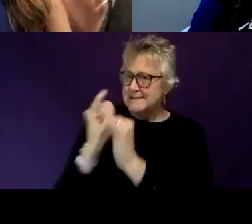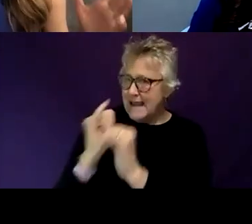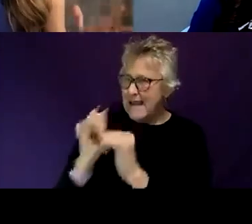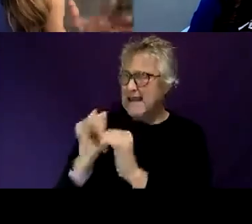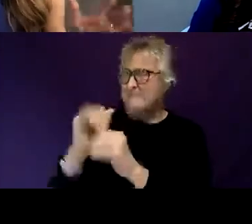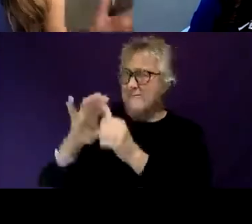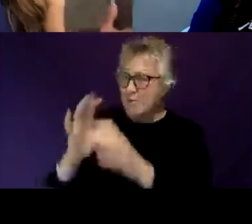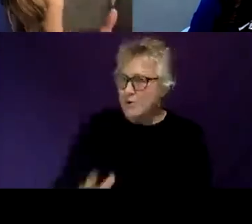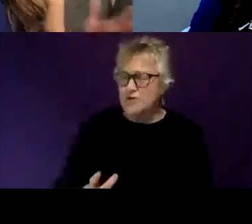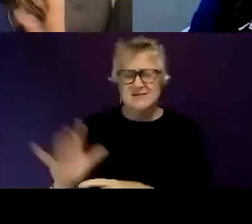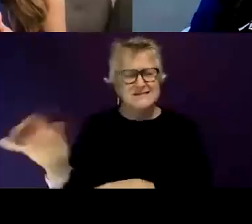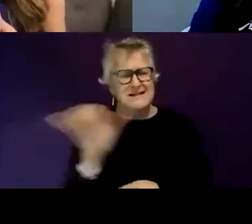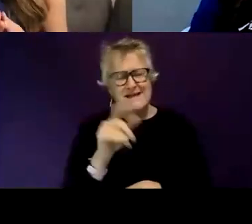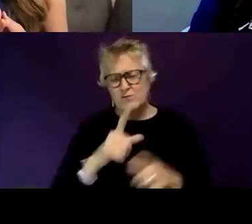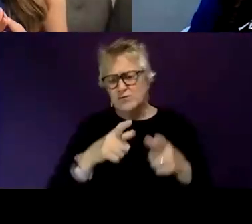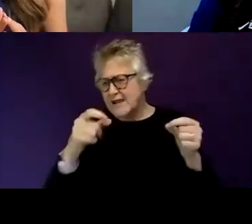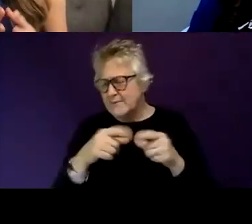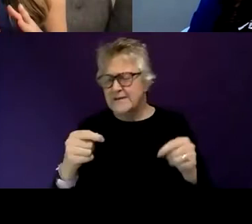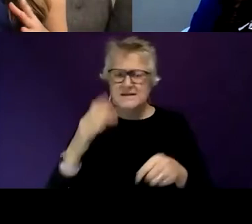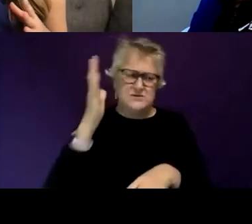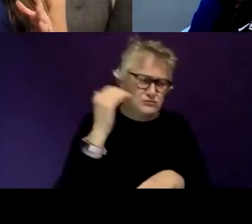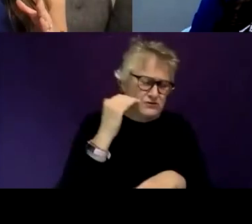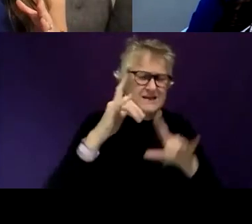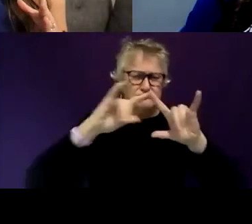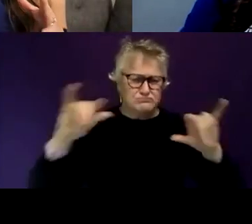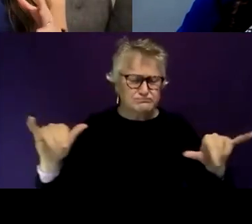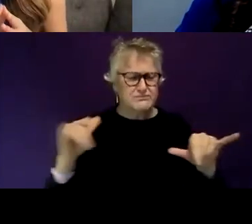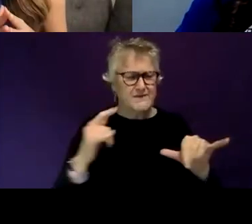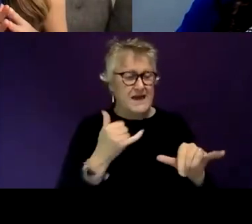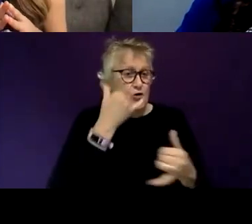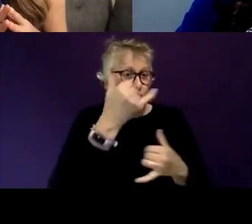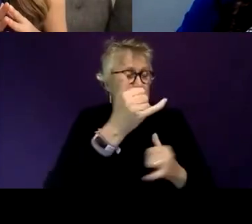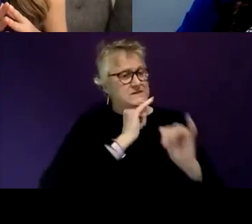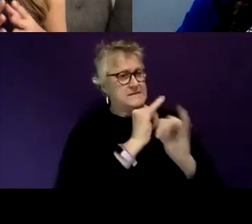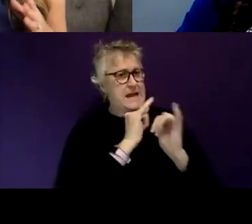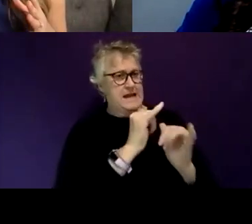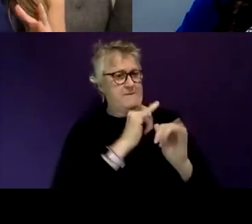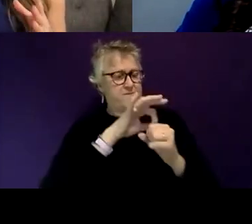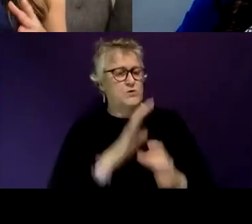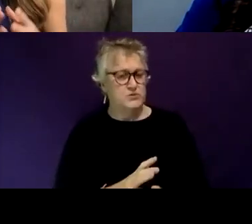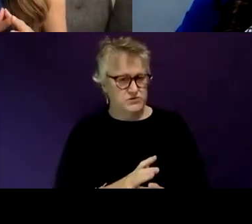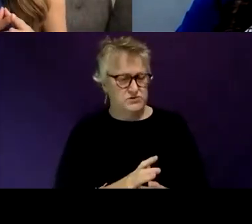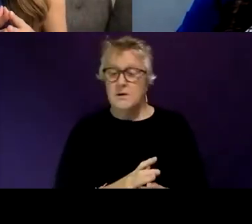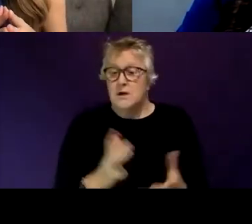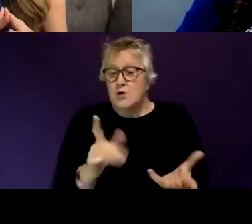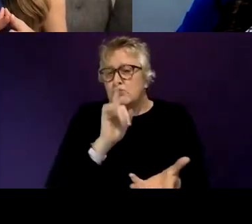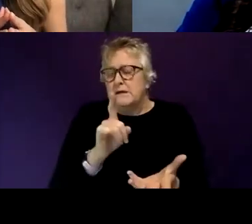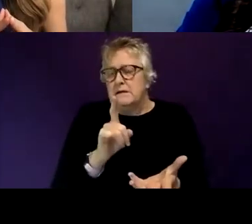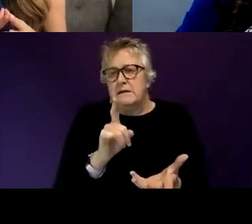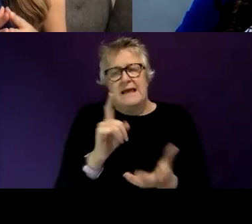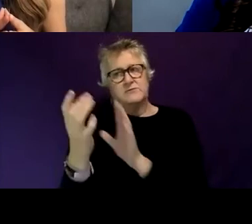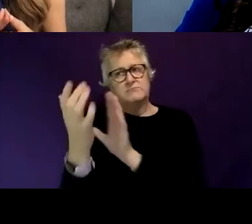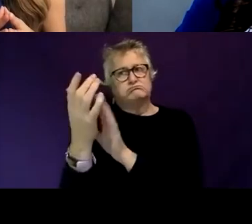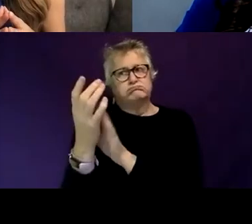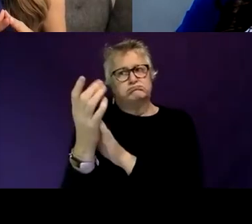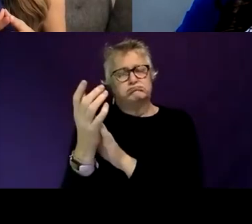Japanese, Korean, Chinese community. And that was something that we also have to credit the party for doing,